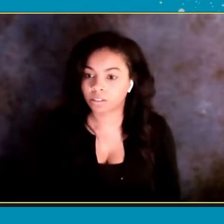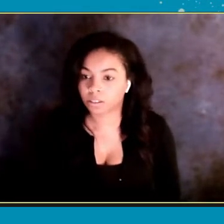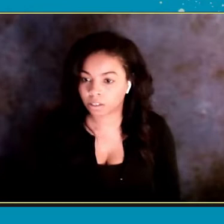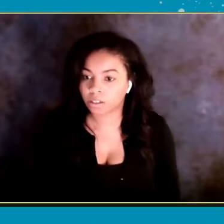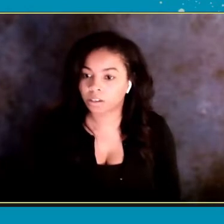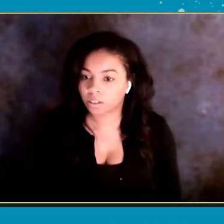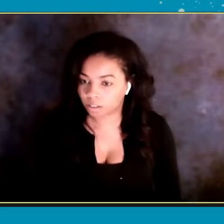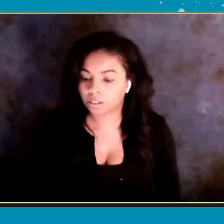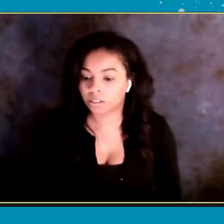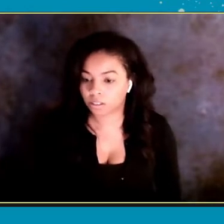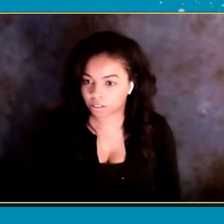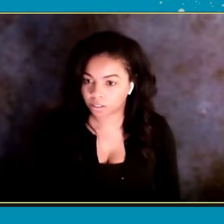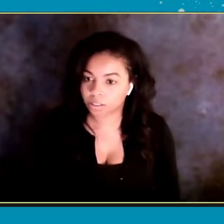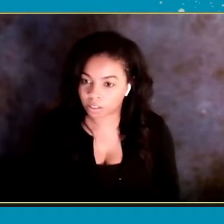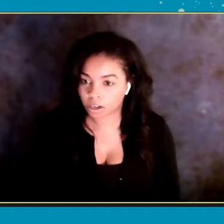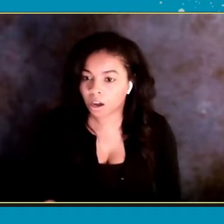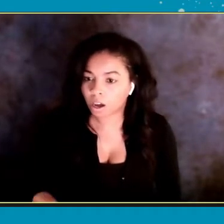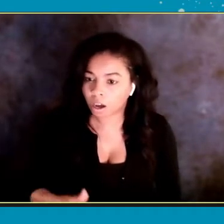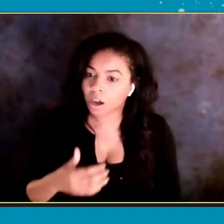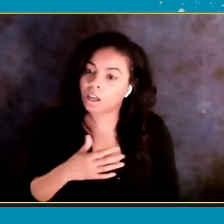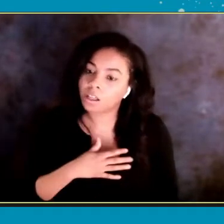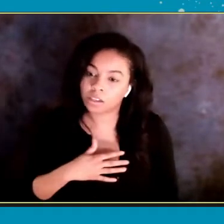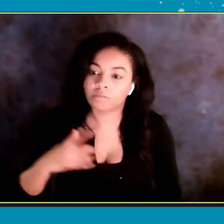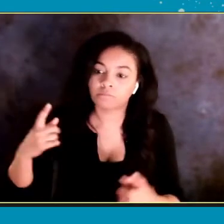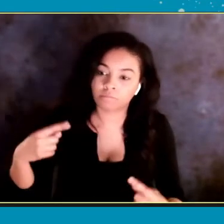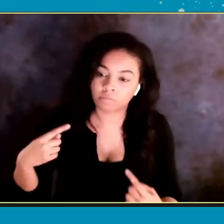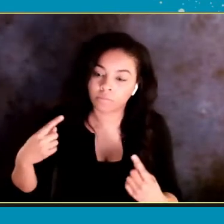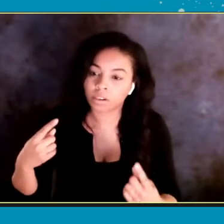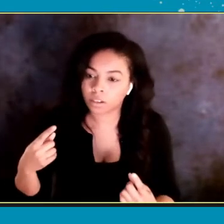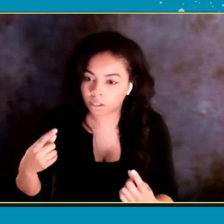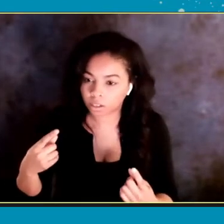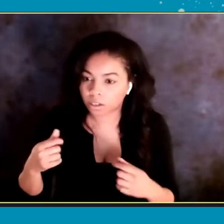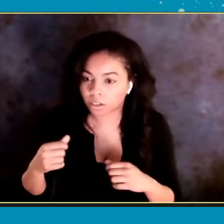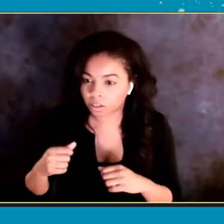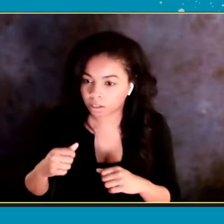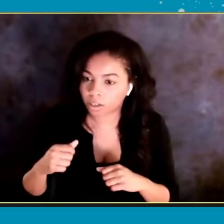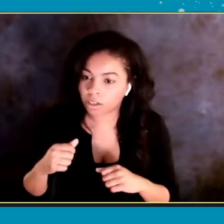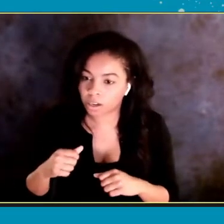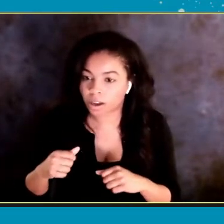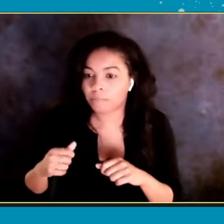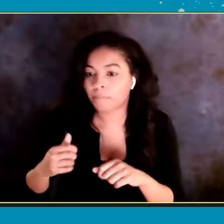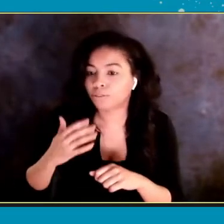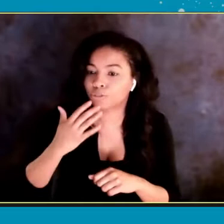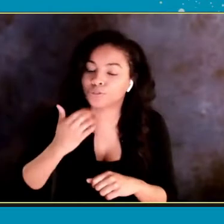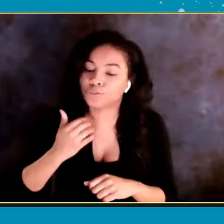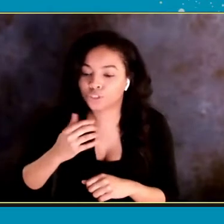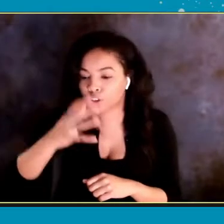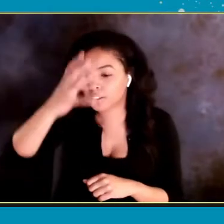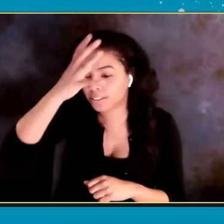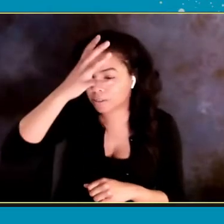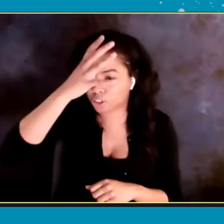am ready for my sugar daddy.